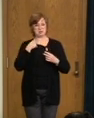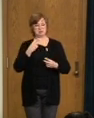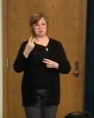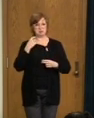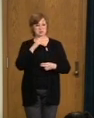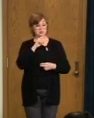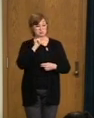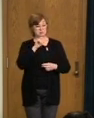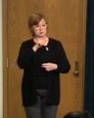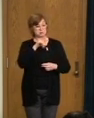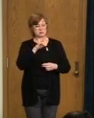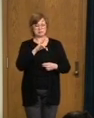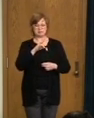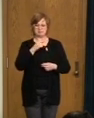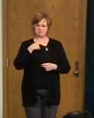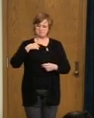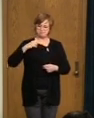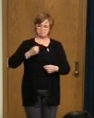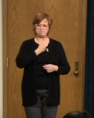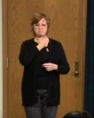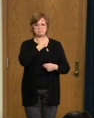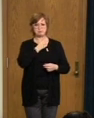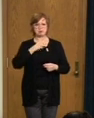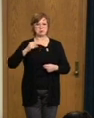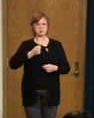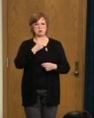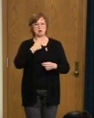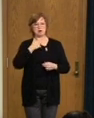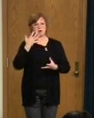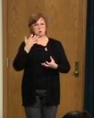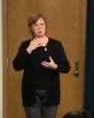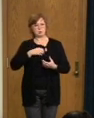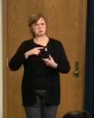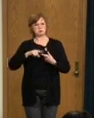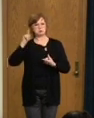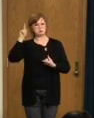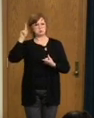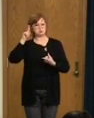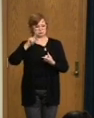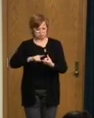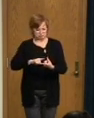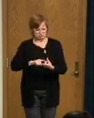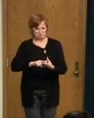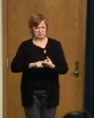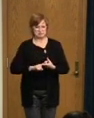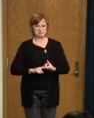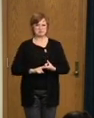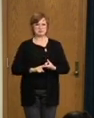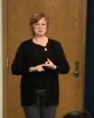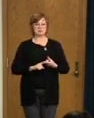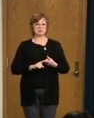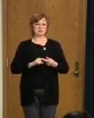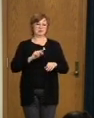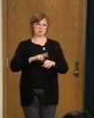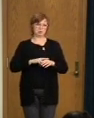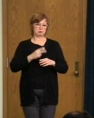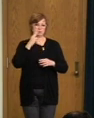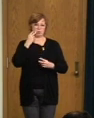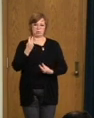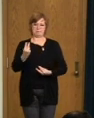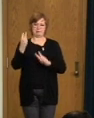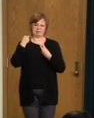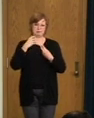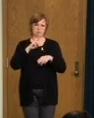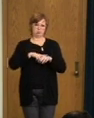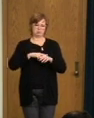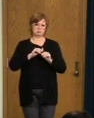restrictions earlier to maybe get closer to a normal Christmas? I think hindsight on everything is always clear. Do I regret